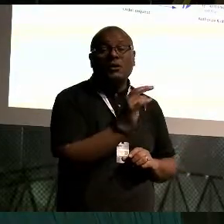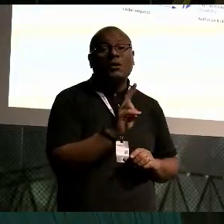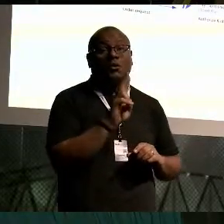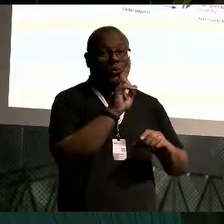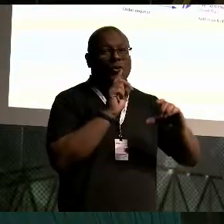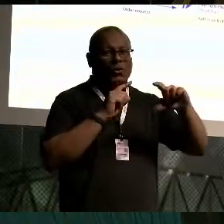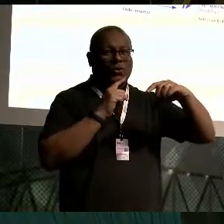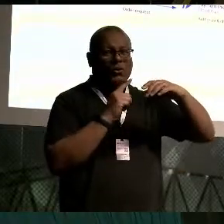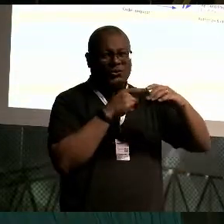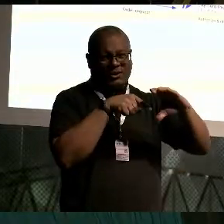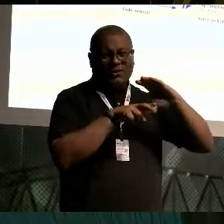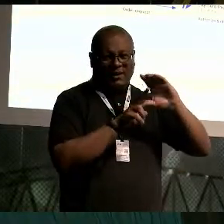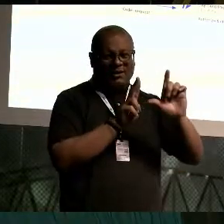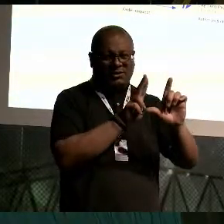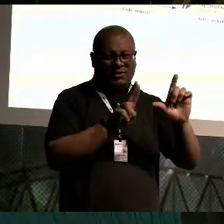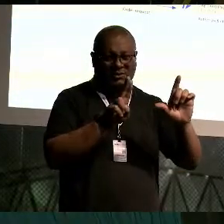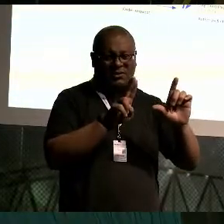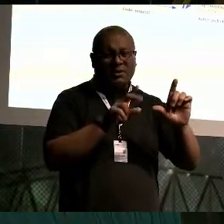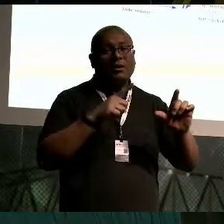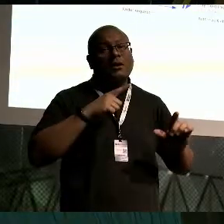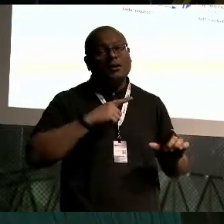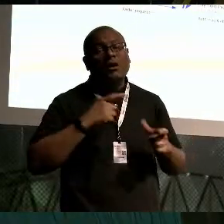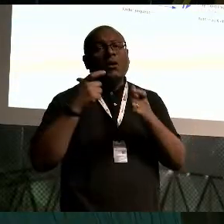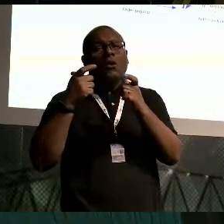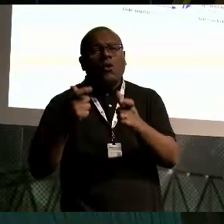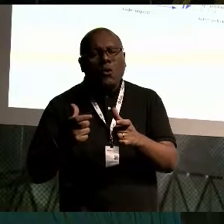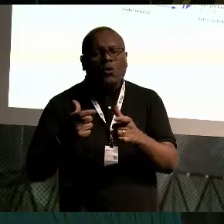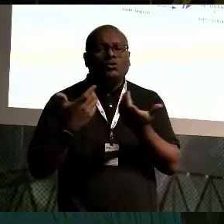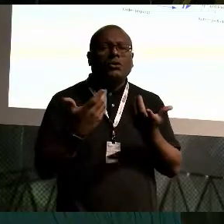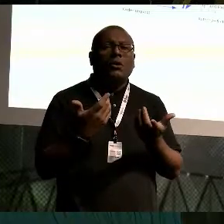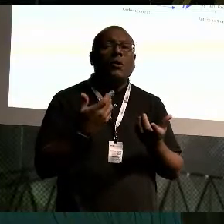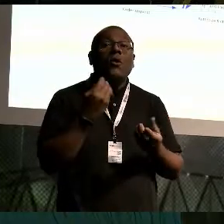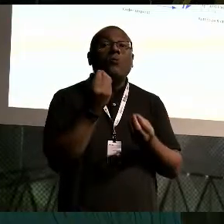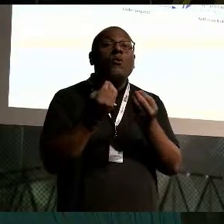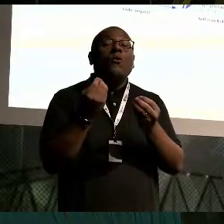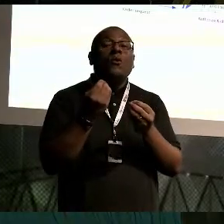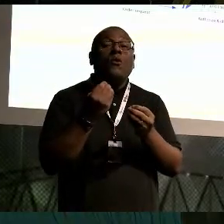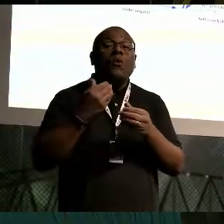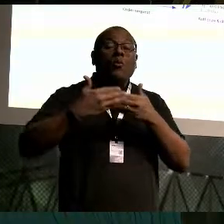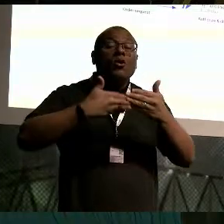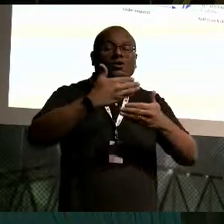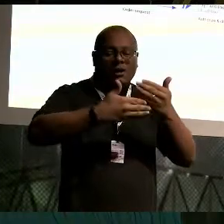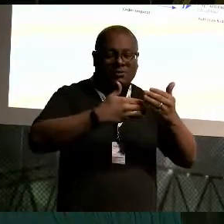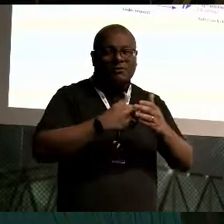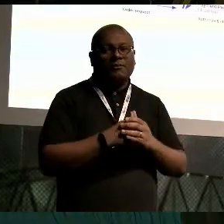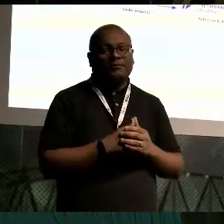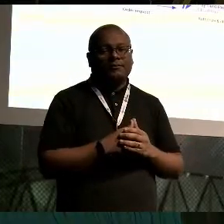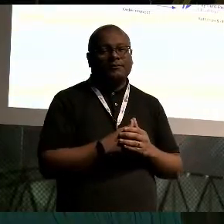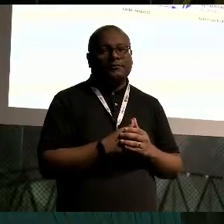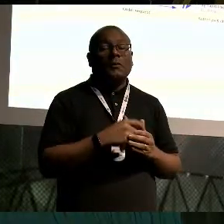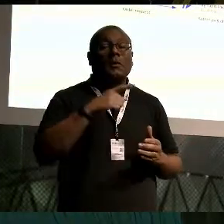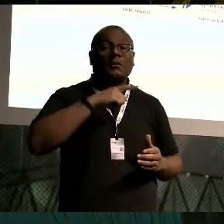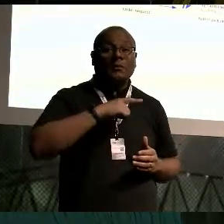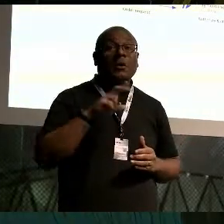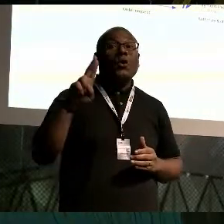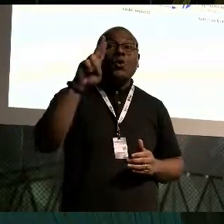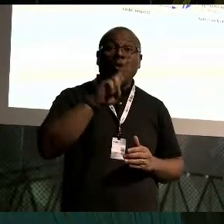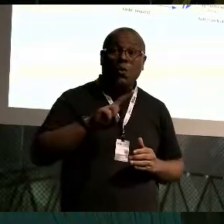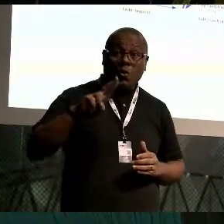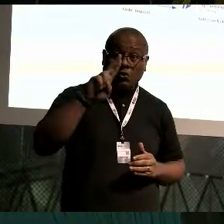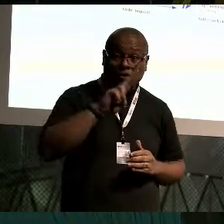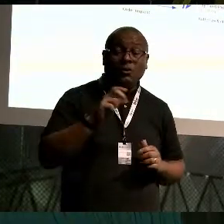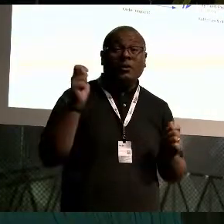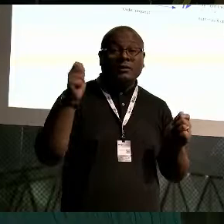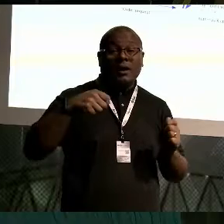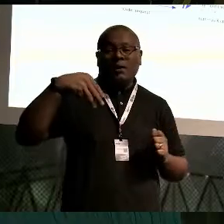user that, you know, the things are being shipped and delivered and so on and so forth. And of course, in a real application, you have many more